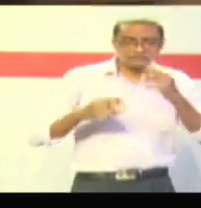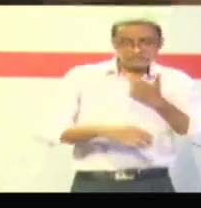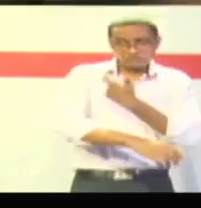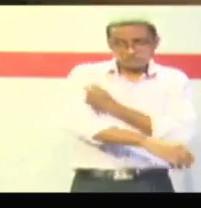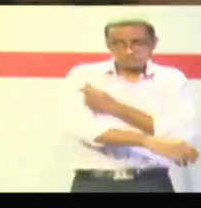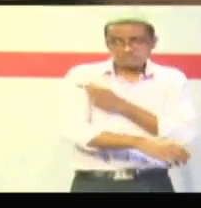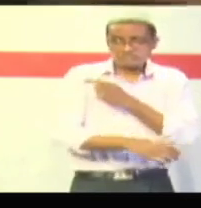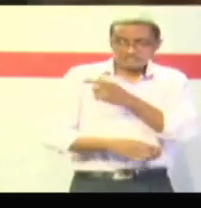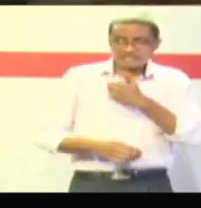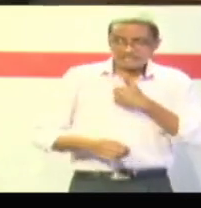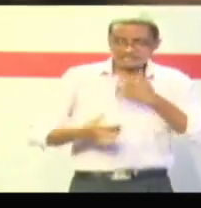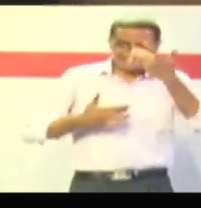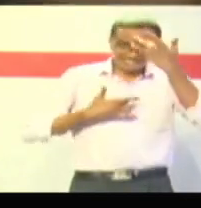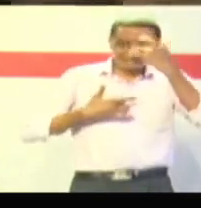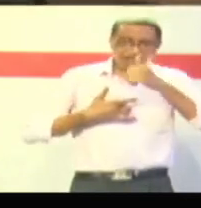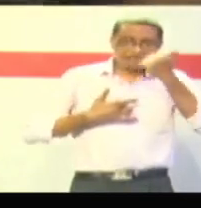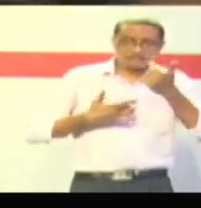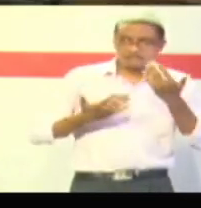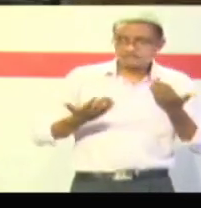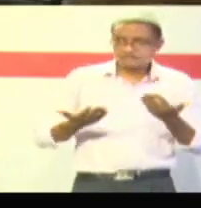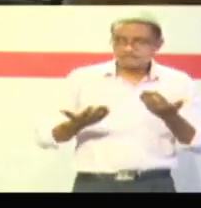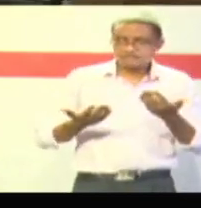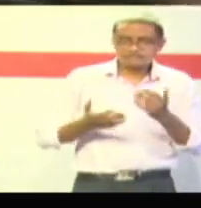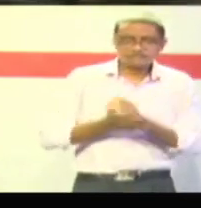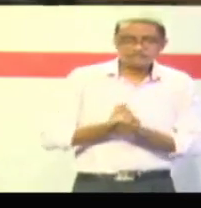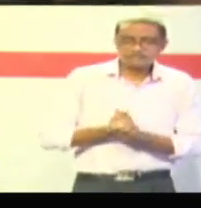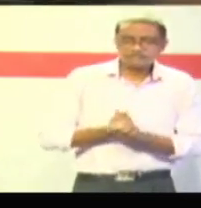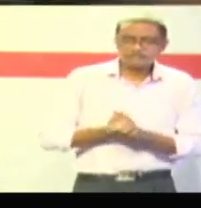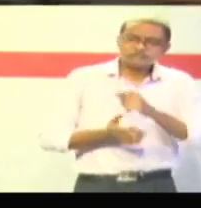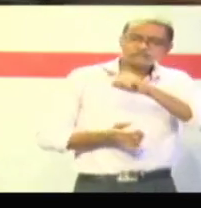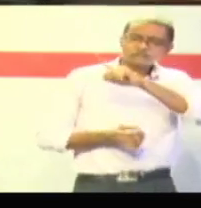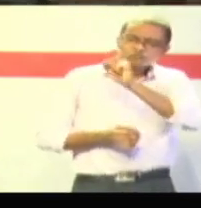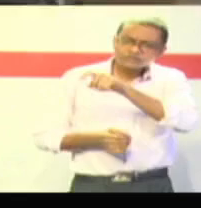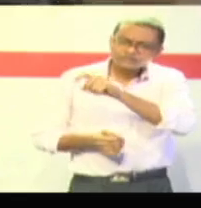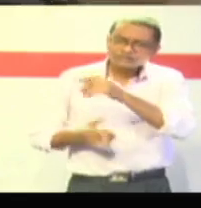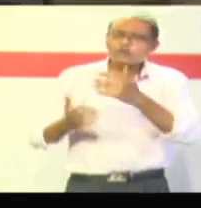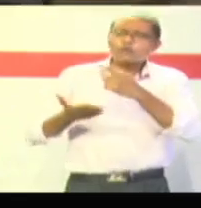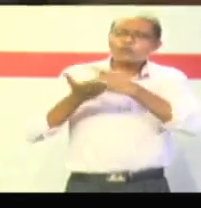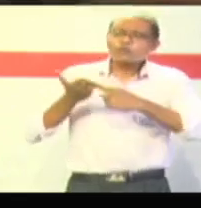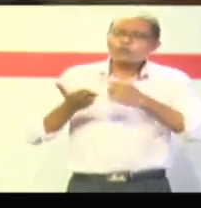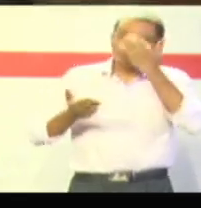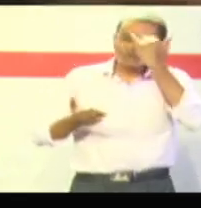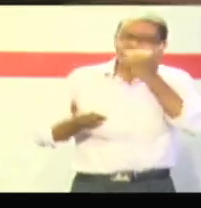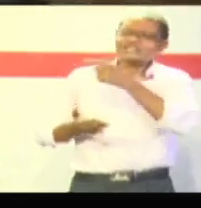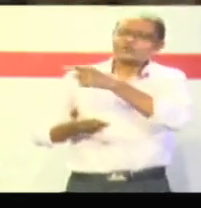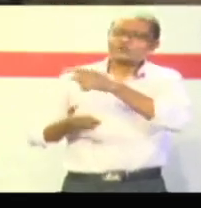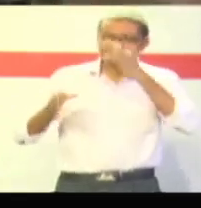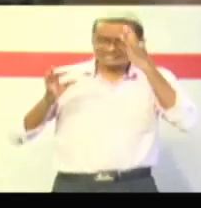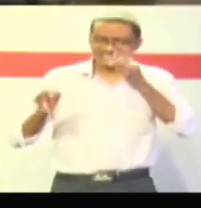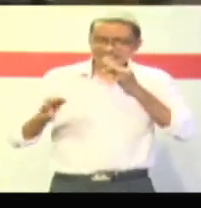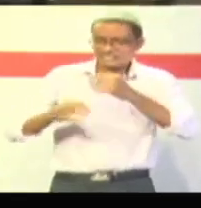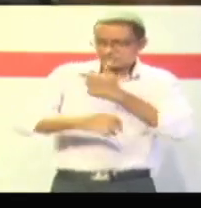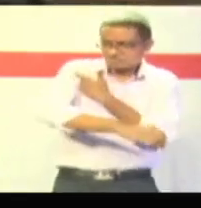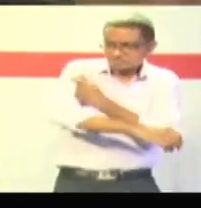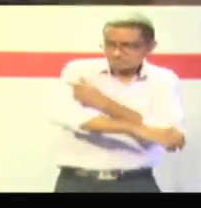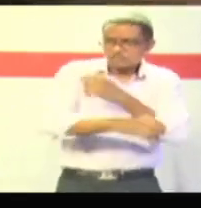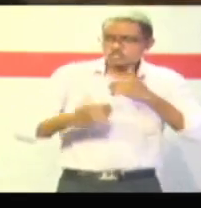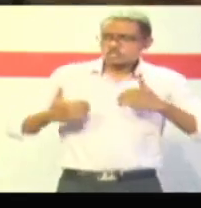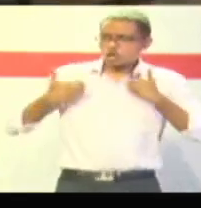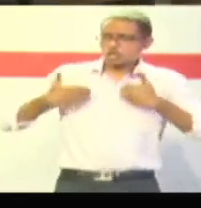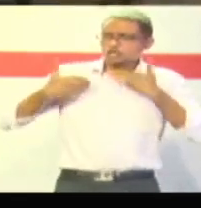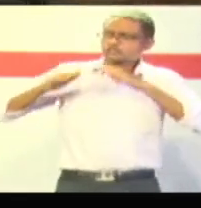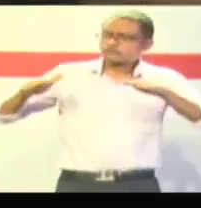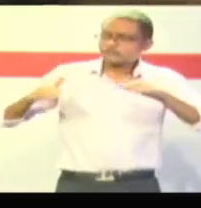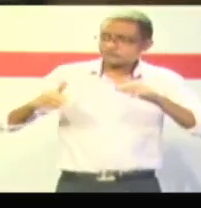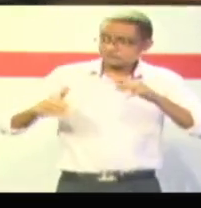question is, what was the game changer? Is it the Delta variant? Was that the game changer? And what